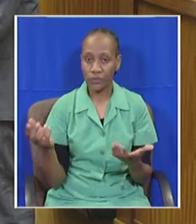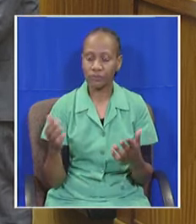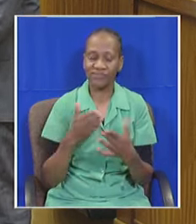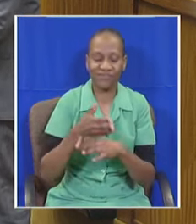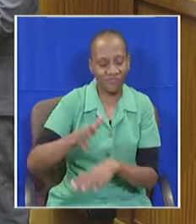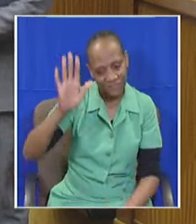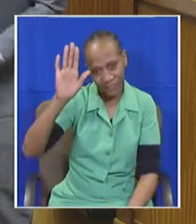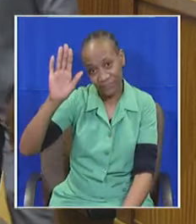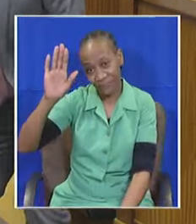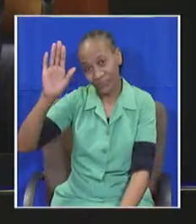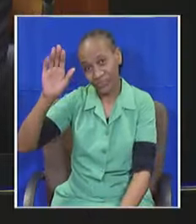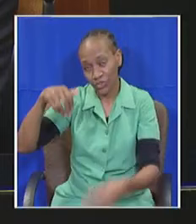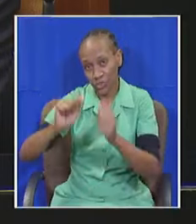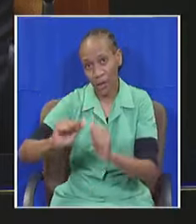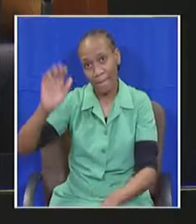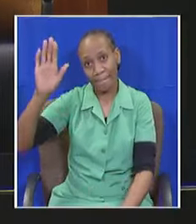order, Chairperson.